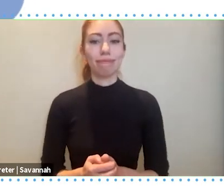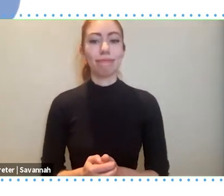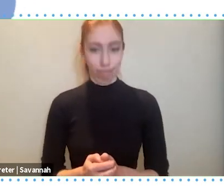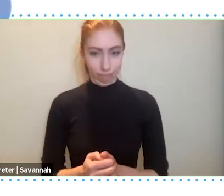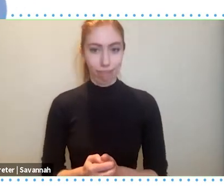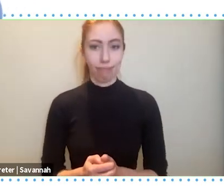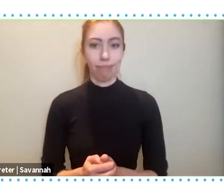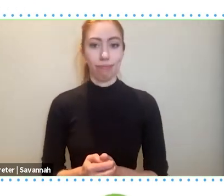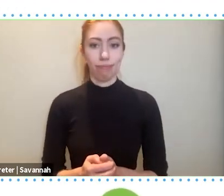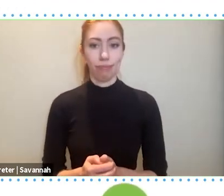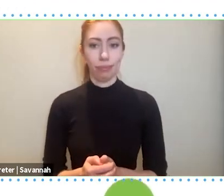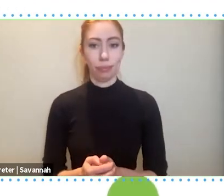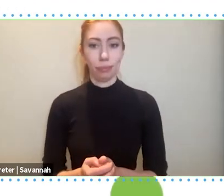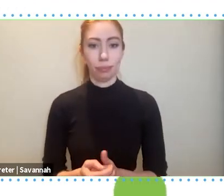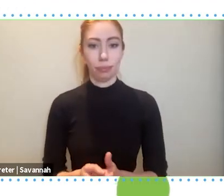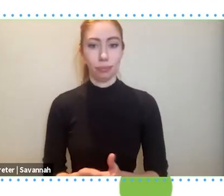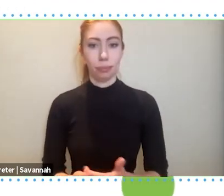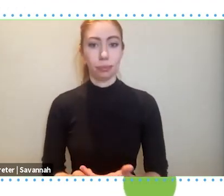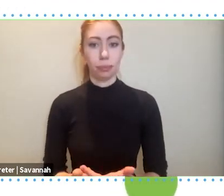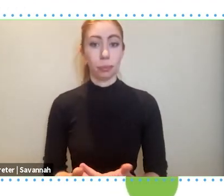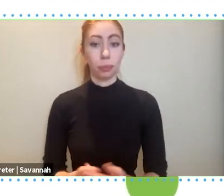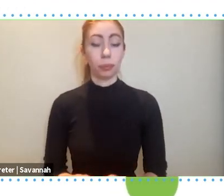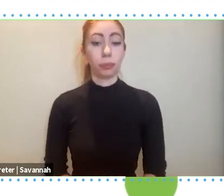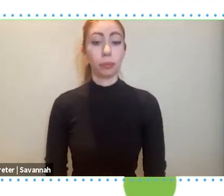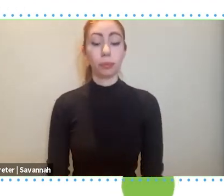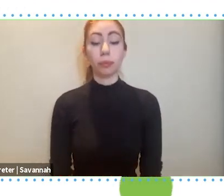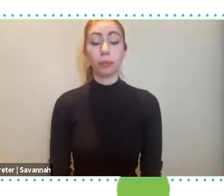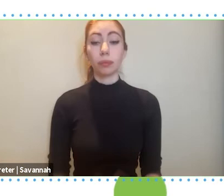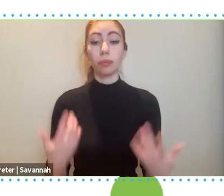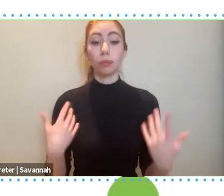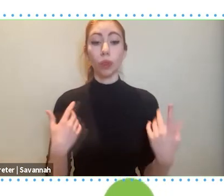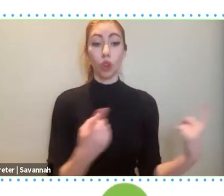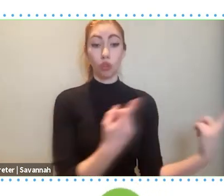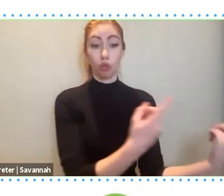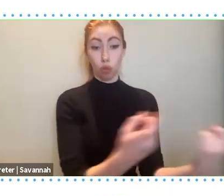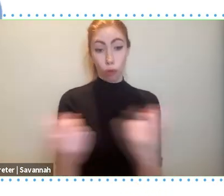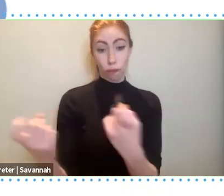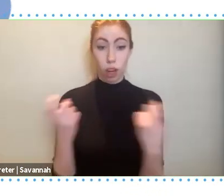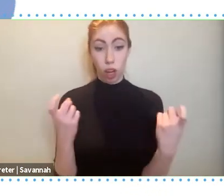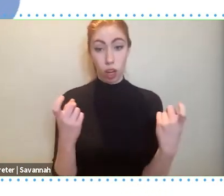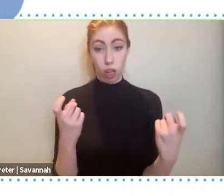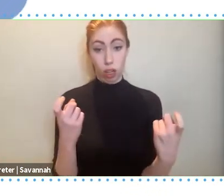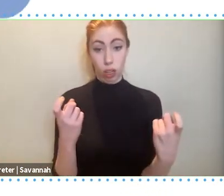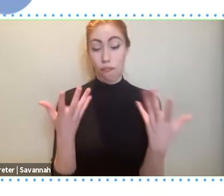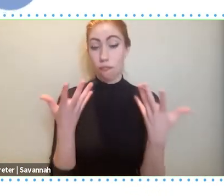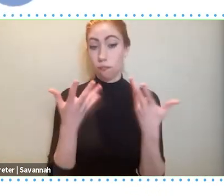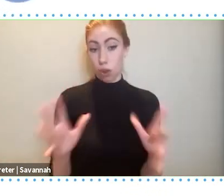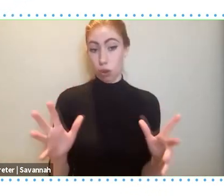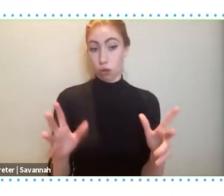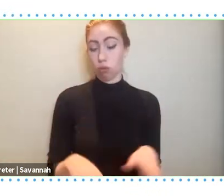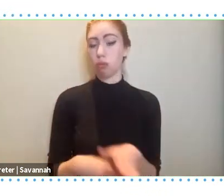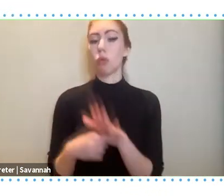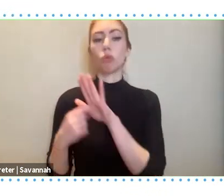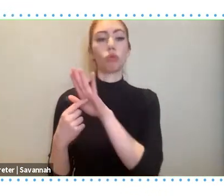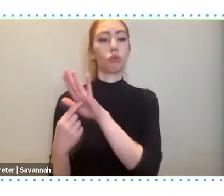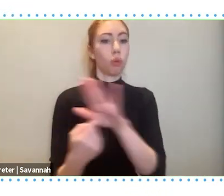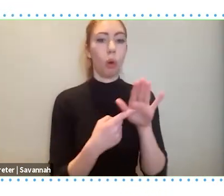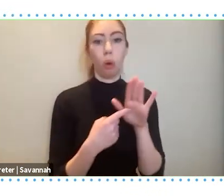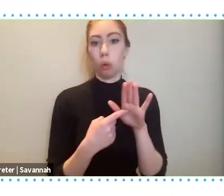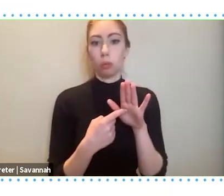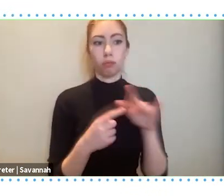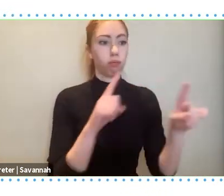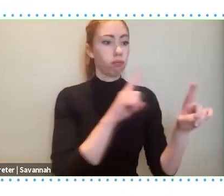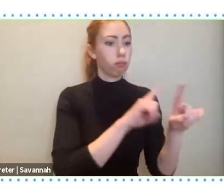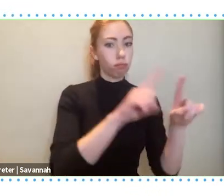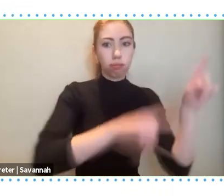the survey responses really yielded a lot of ideas, and sometimes they were competing, sometimes they